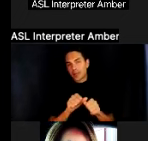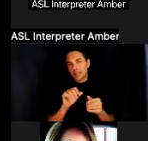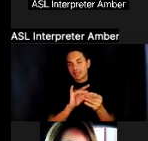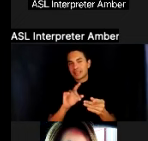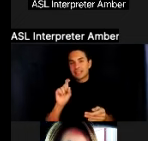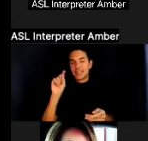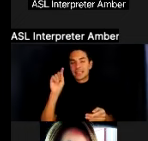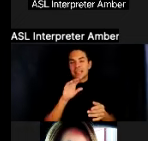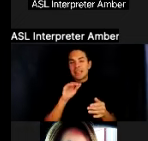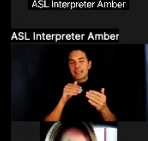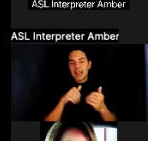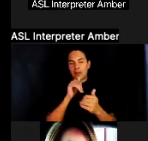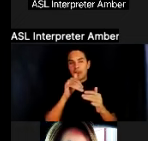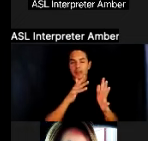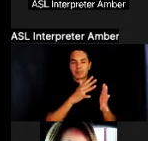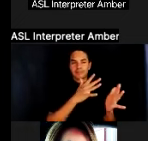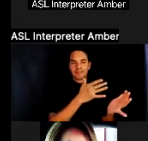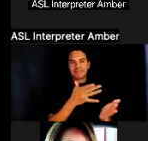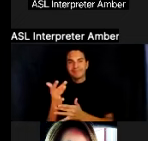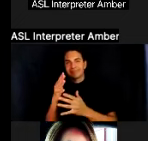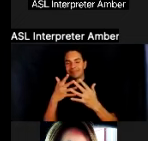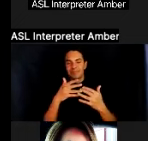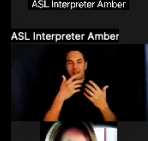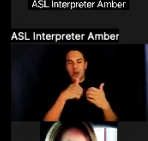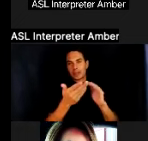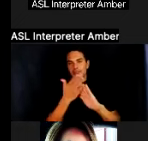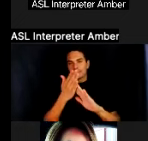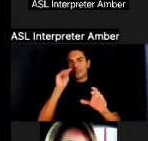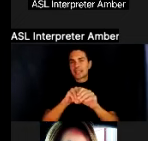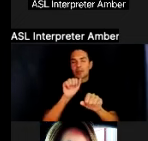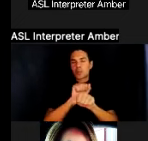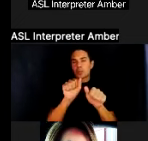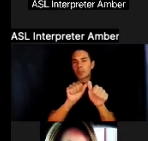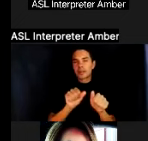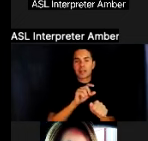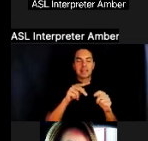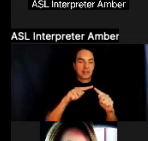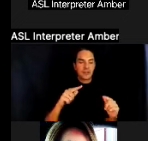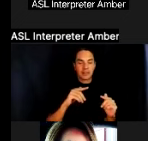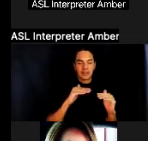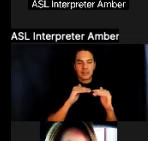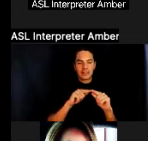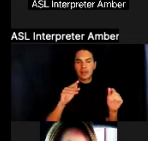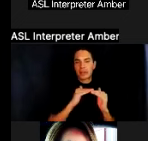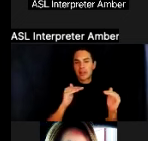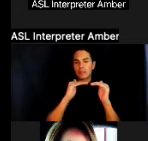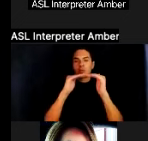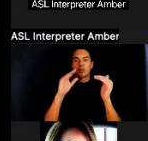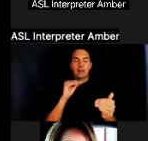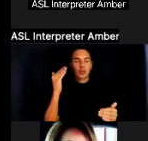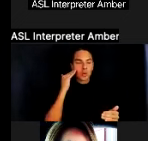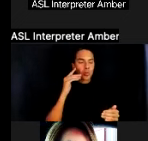operates across different sort and intersects with, you know, different levels of, you know, the community and also the